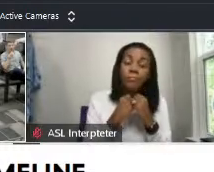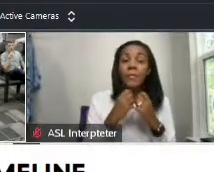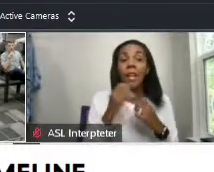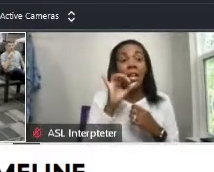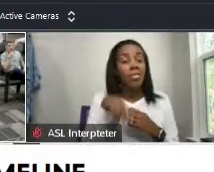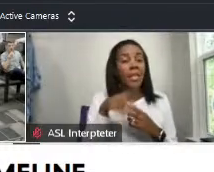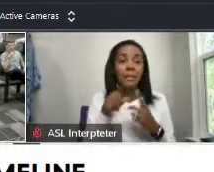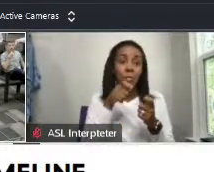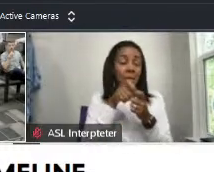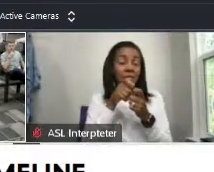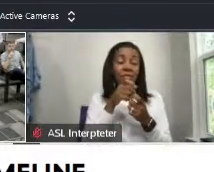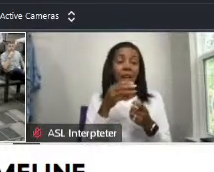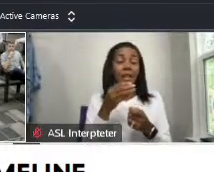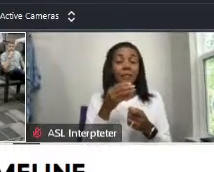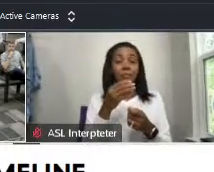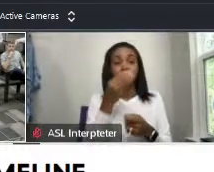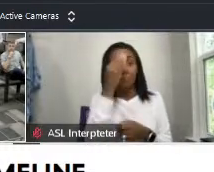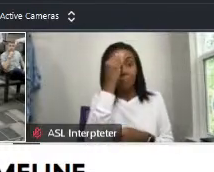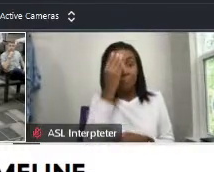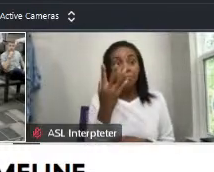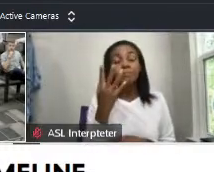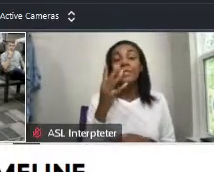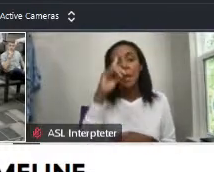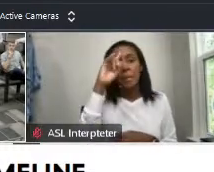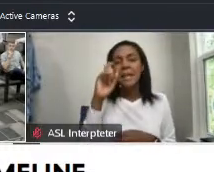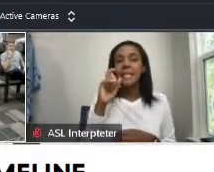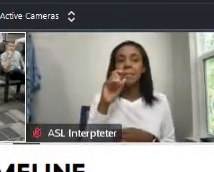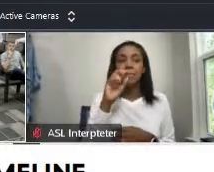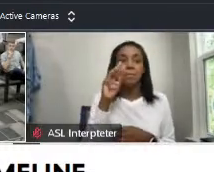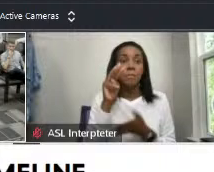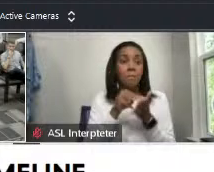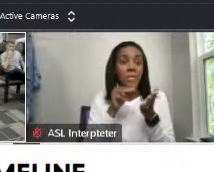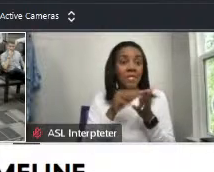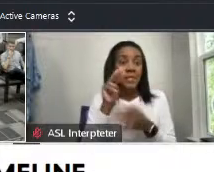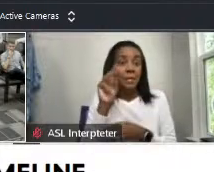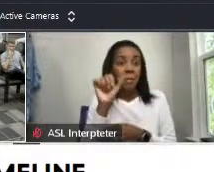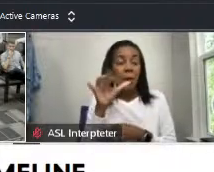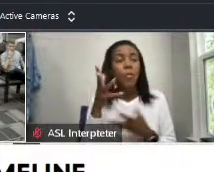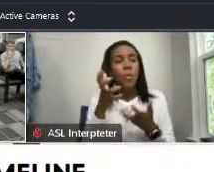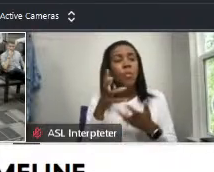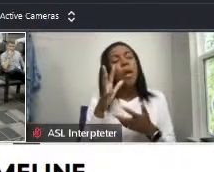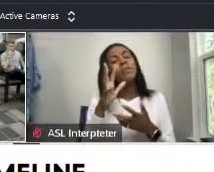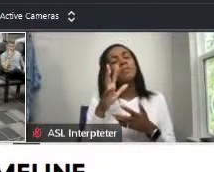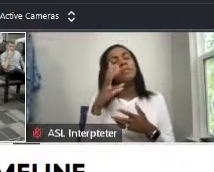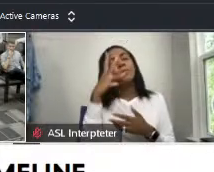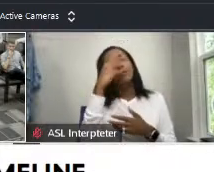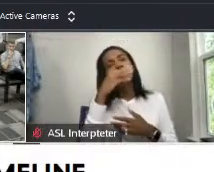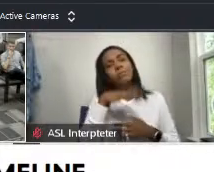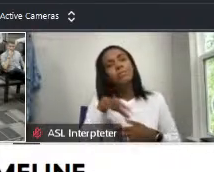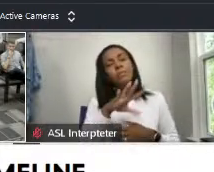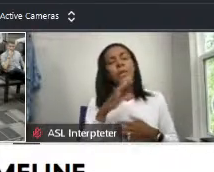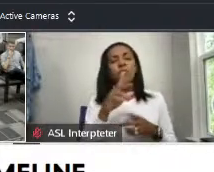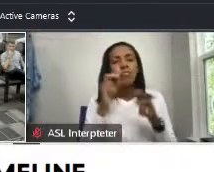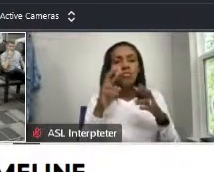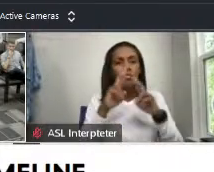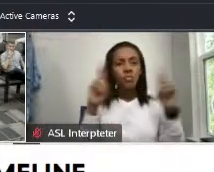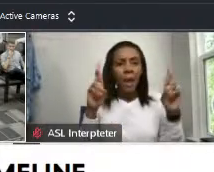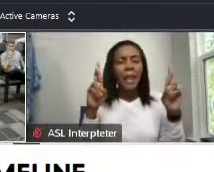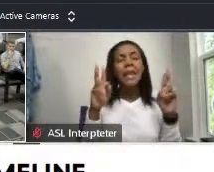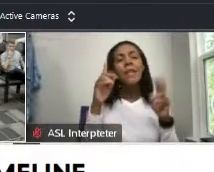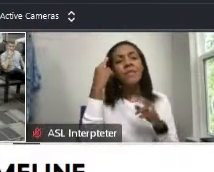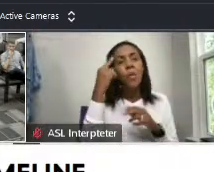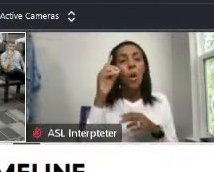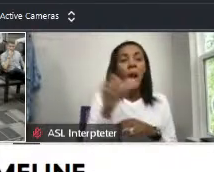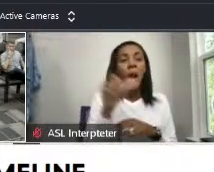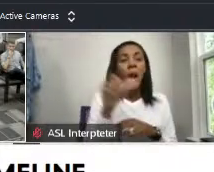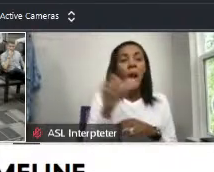from Memphis in May, because not only we want to ensure that the park is festival ready, and it not only will work for Memphis in May, but